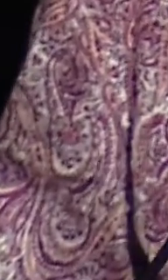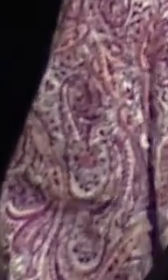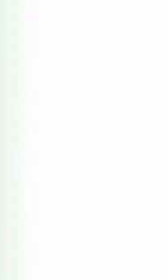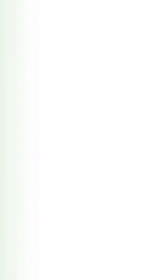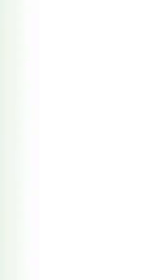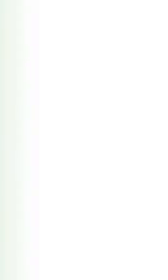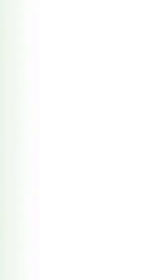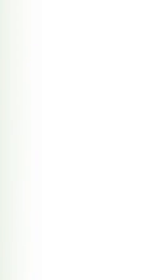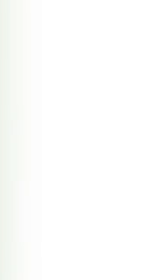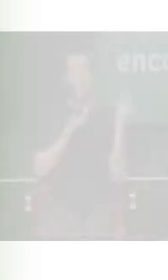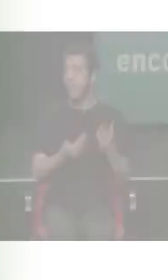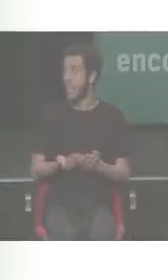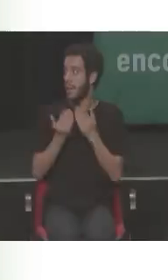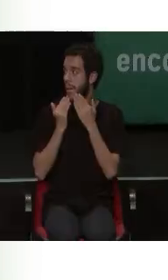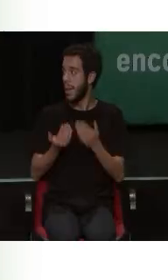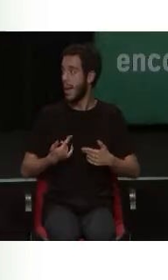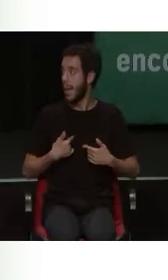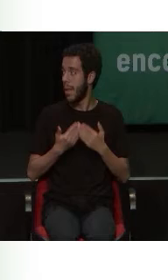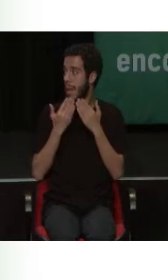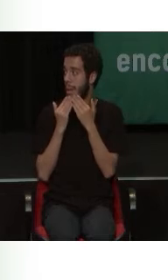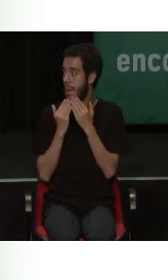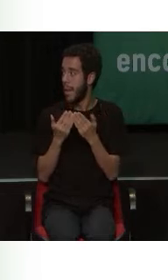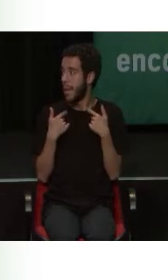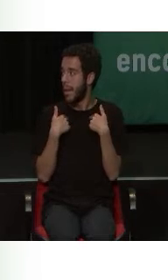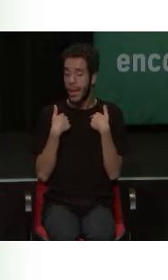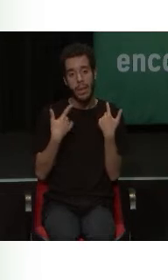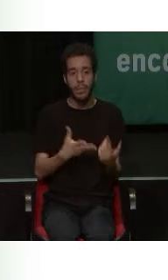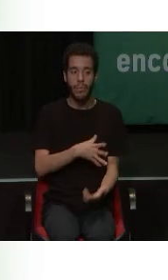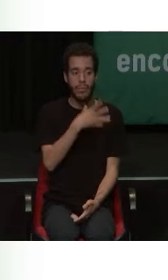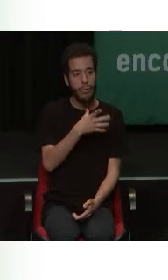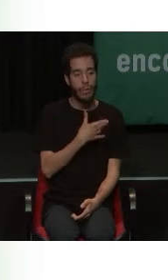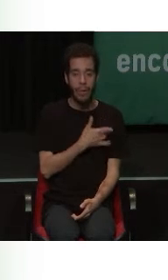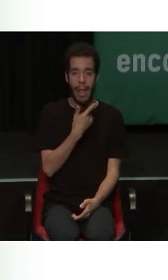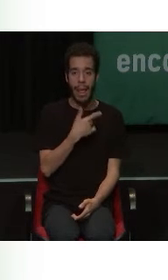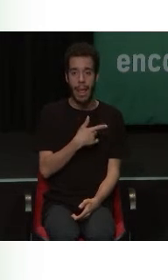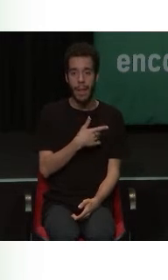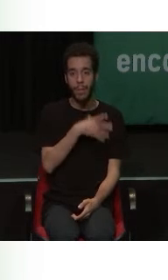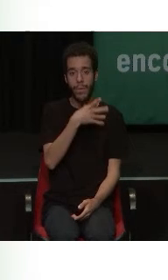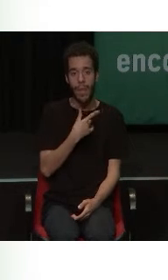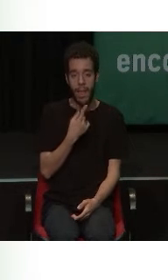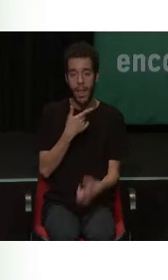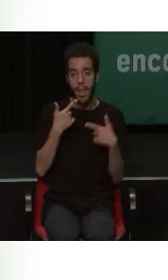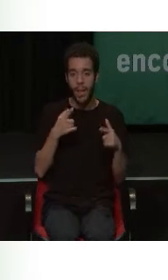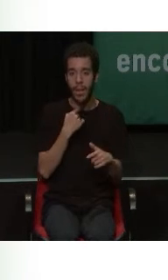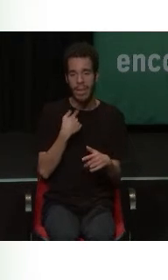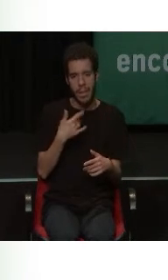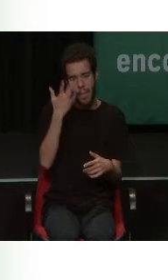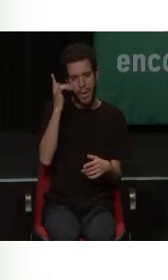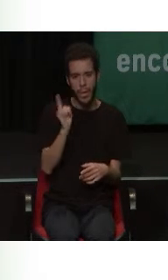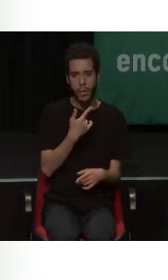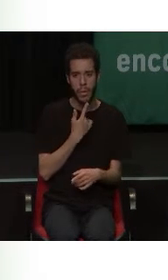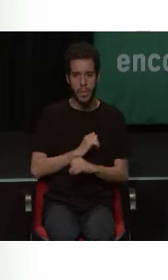Thank you for the invitation, for the introduction. I'm going to speak in English because